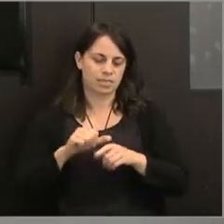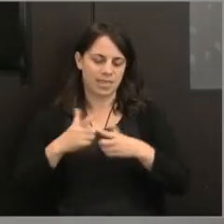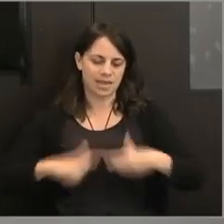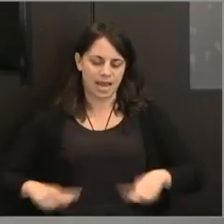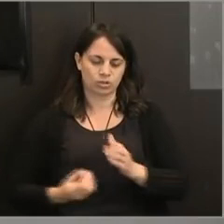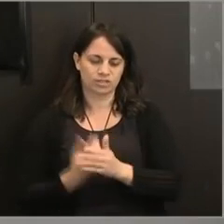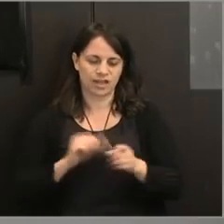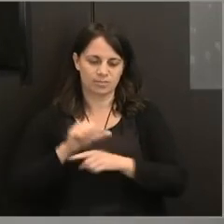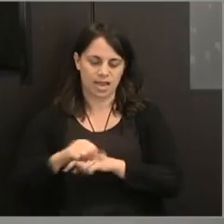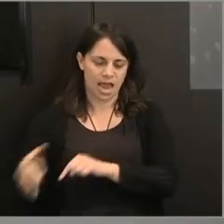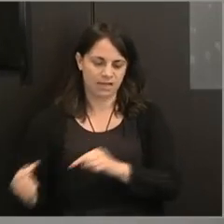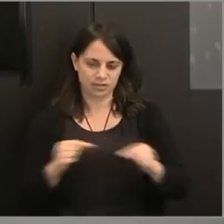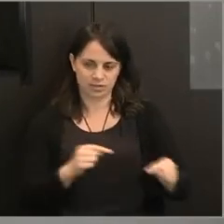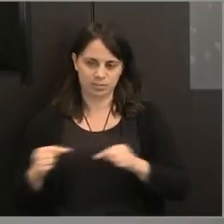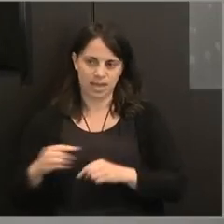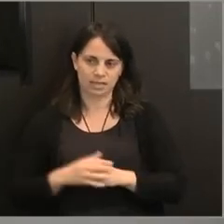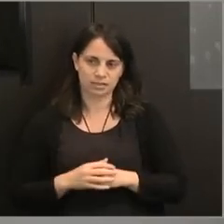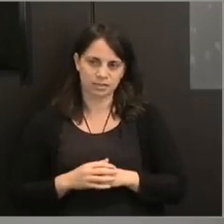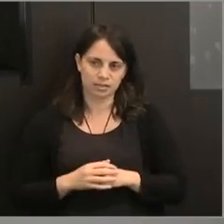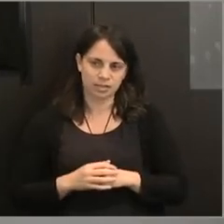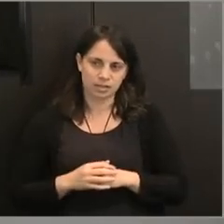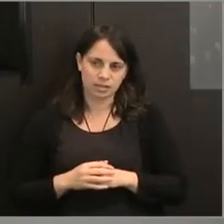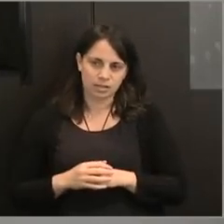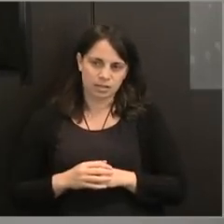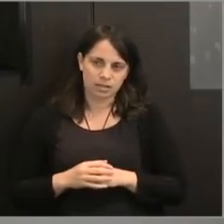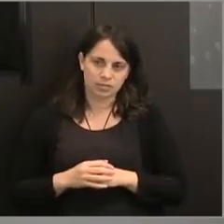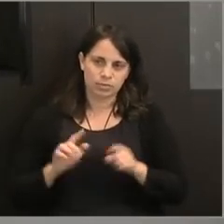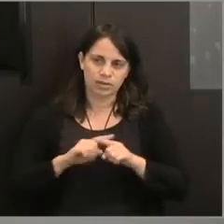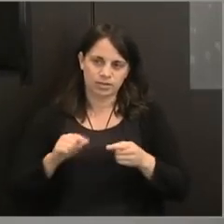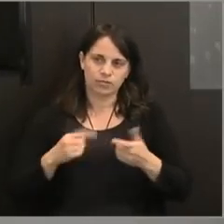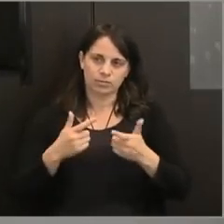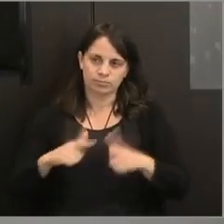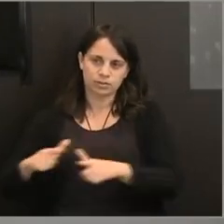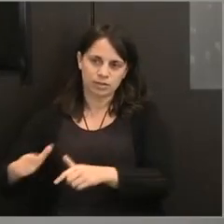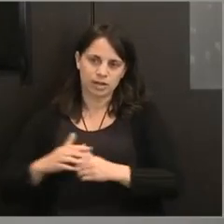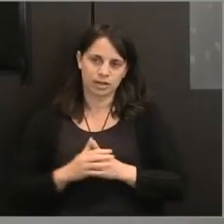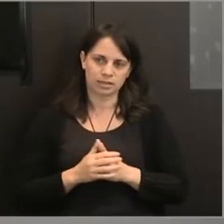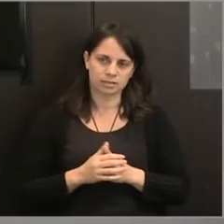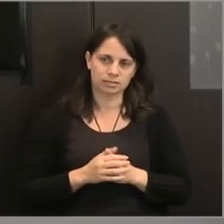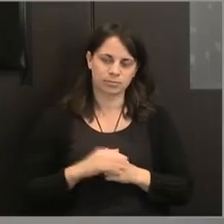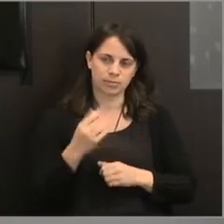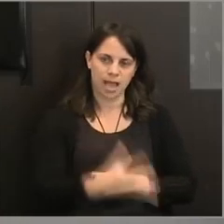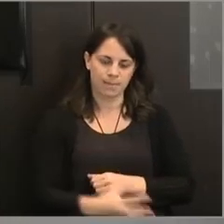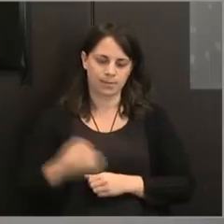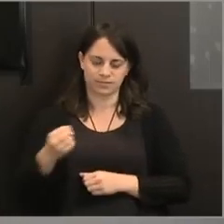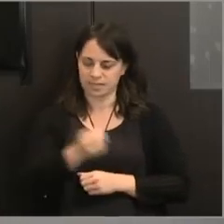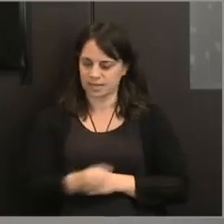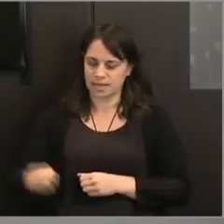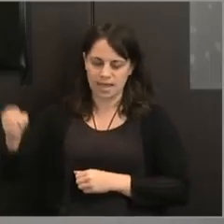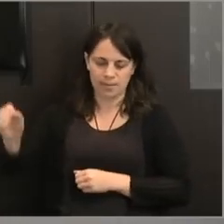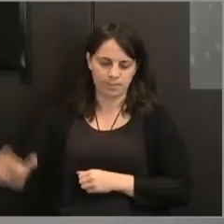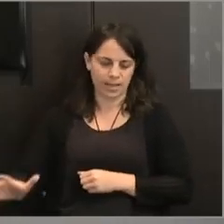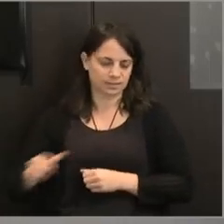practical transnational effect, for example, in the process of uplifting and placing Indigenous